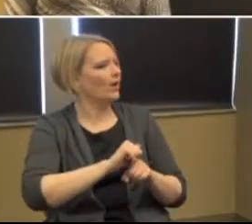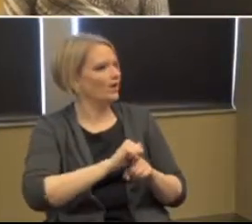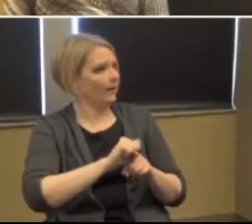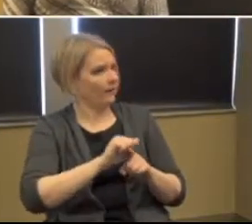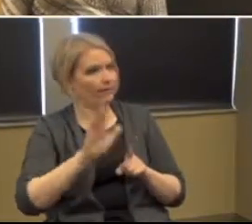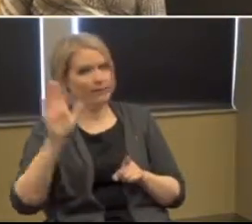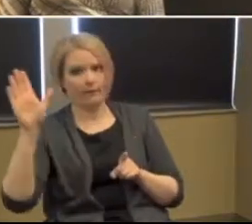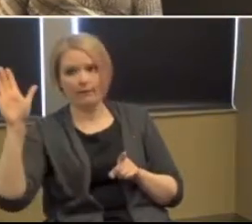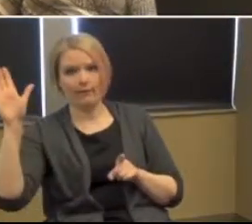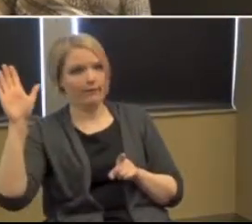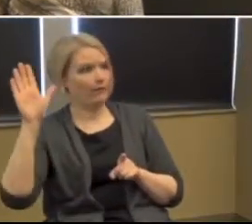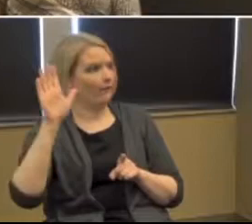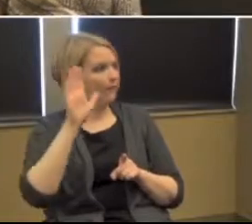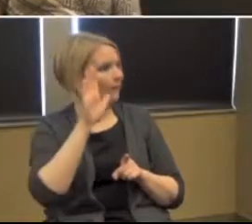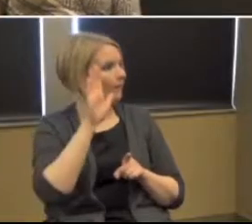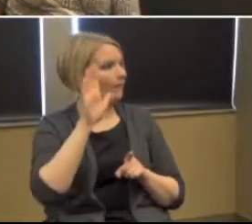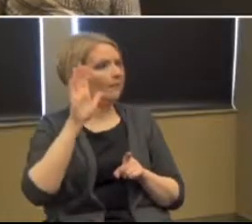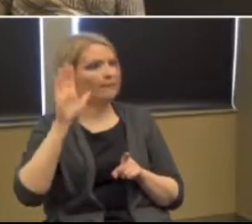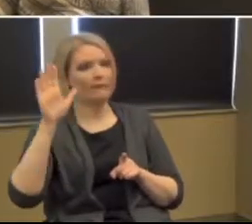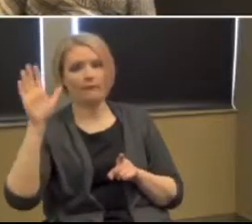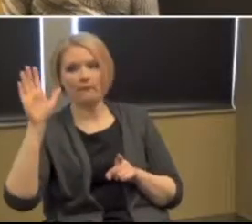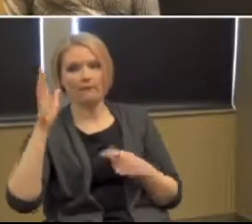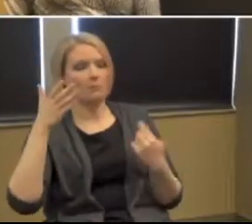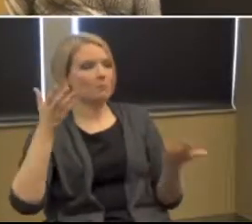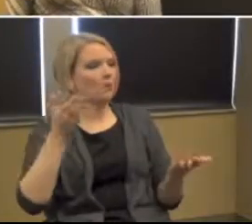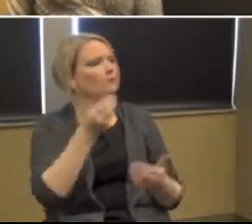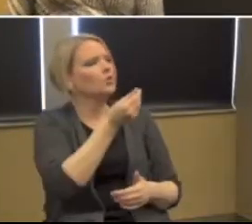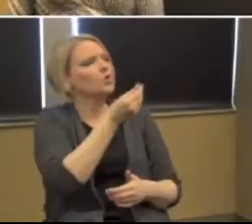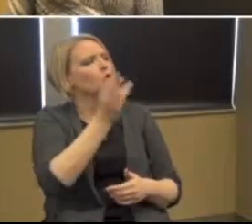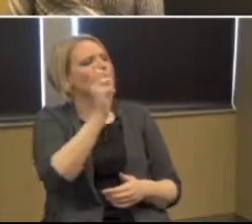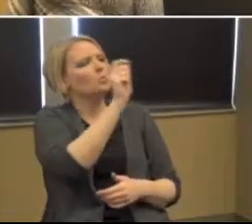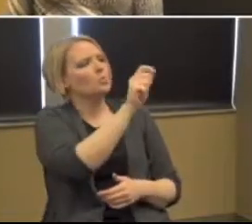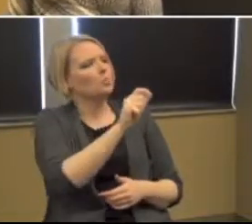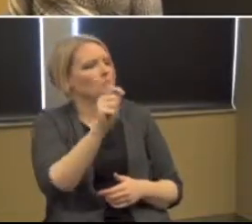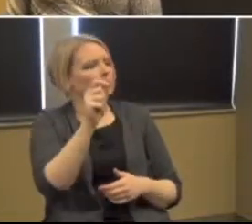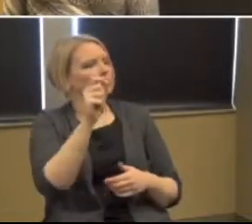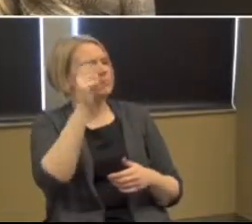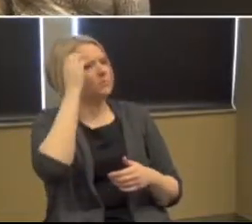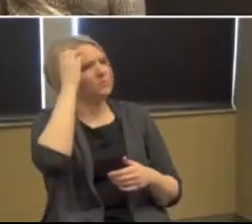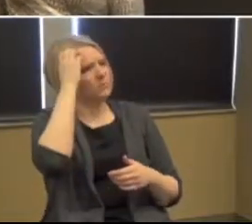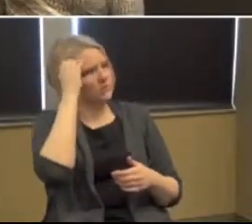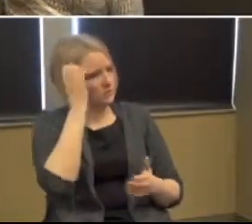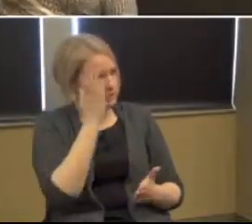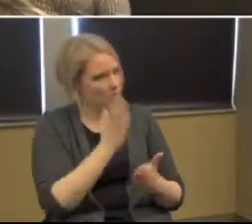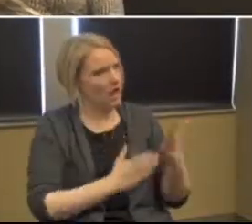Anybody? Okay, so the few of you who have kids on that end of the